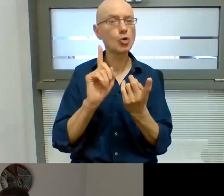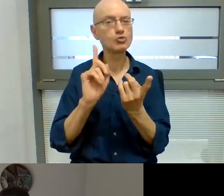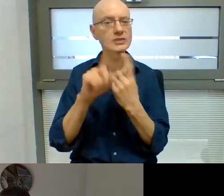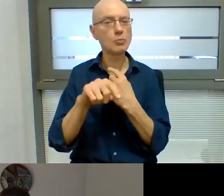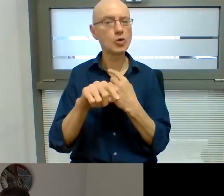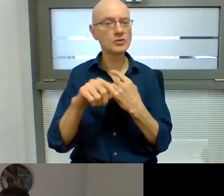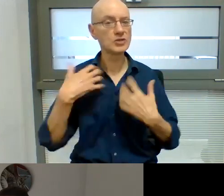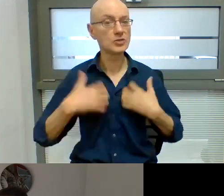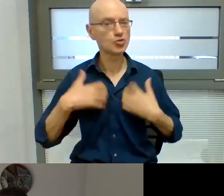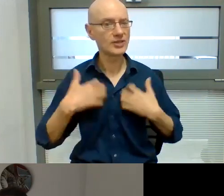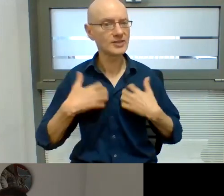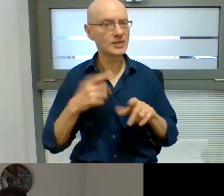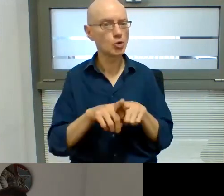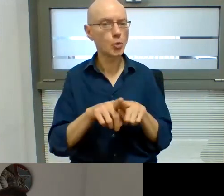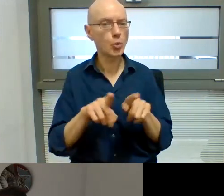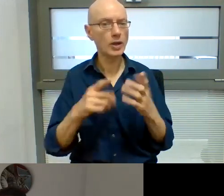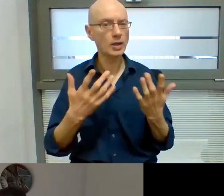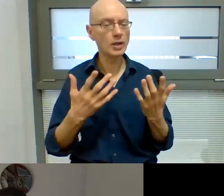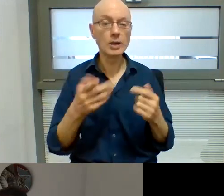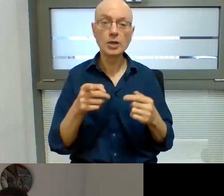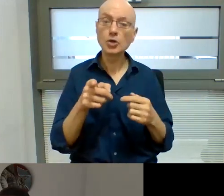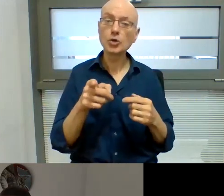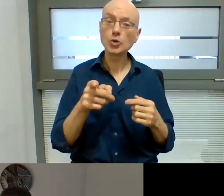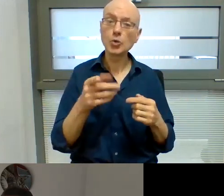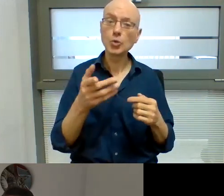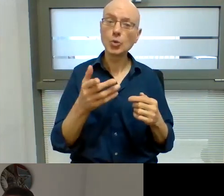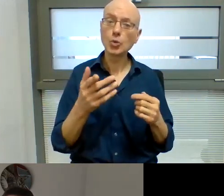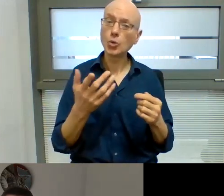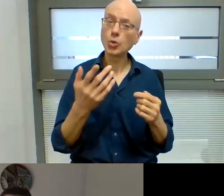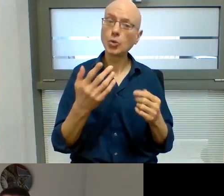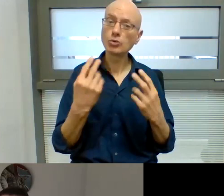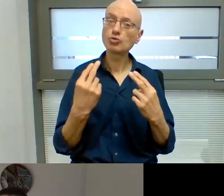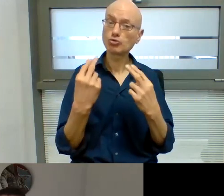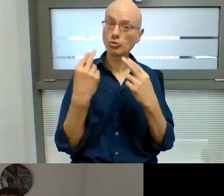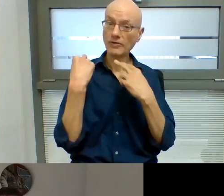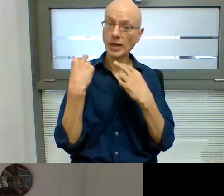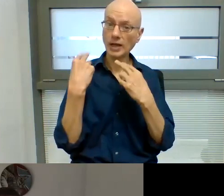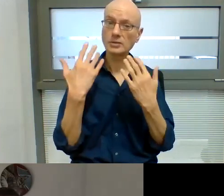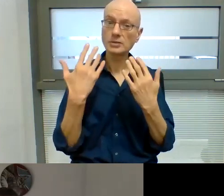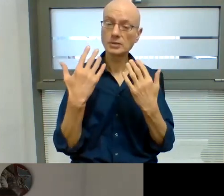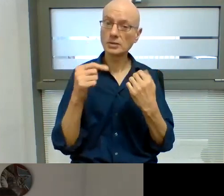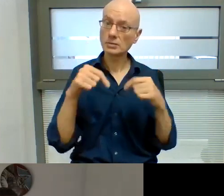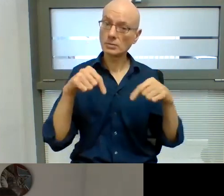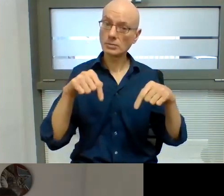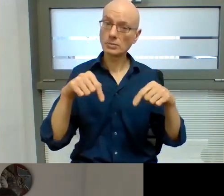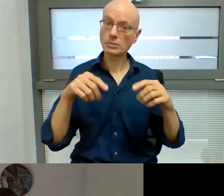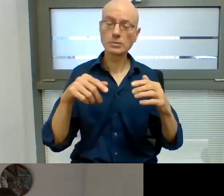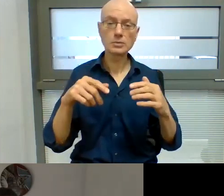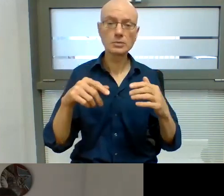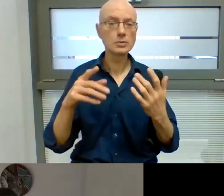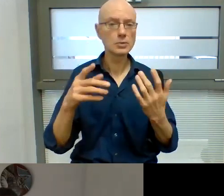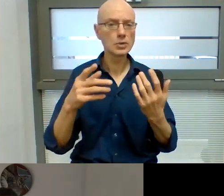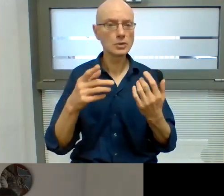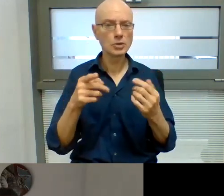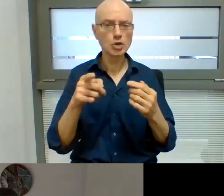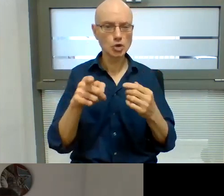that as well. Do you have, reflecting on that, is that something that you